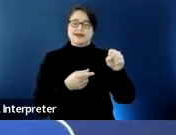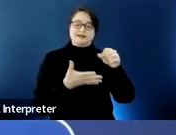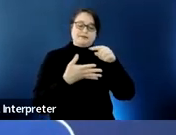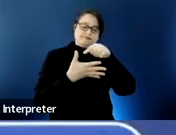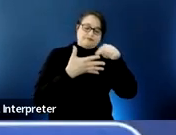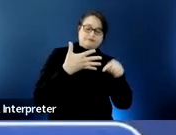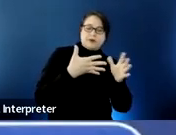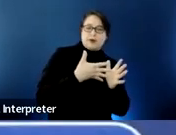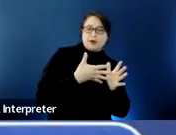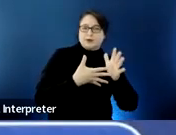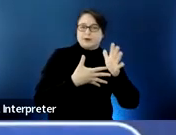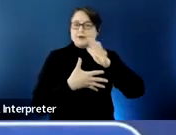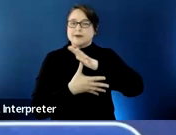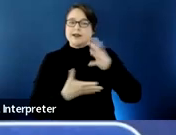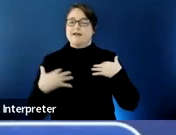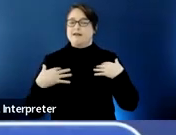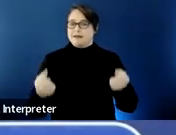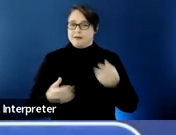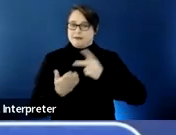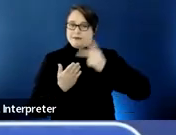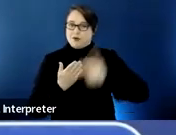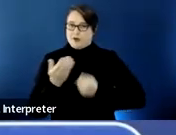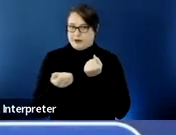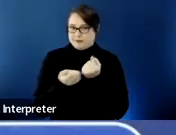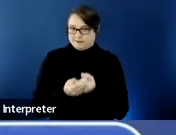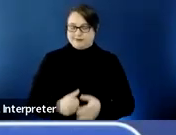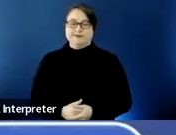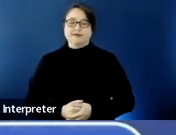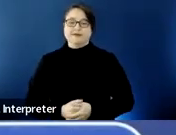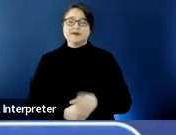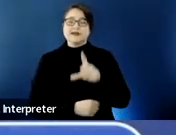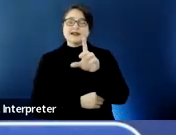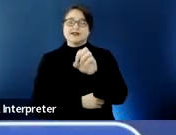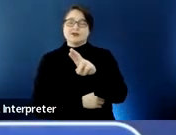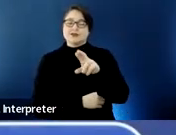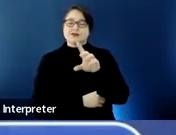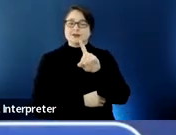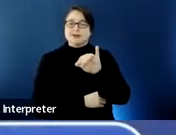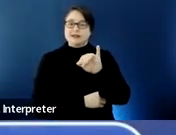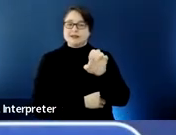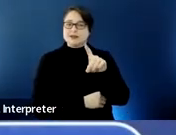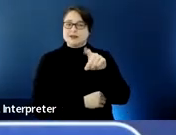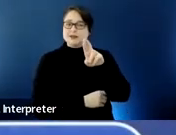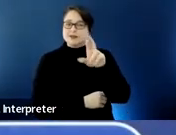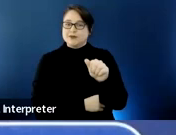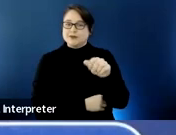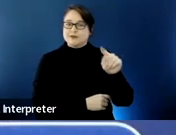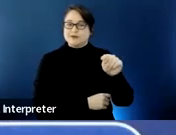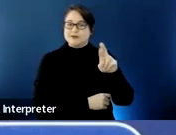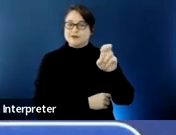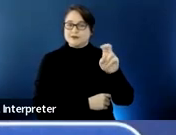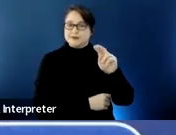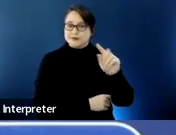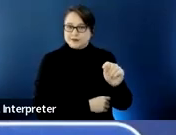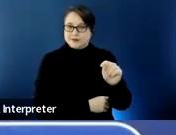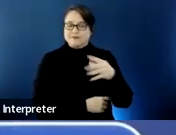scholars. Today, you will hear from Dr. Deetra Trent, Executive Director of the White House Initiative on Advancing Educational Equity, Excellence,